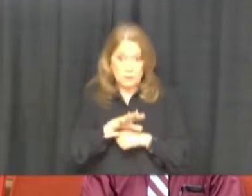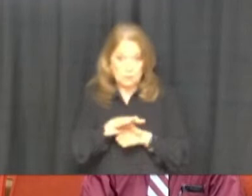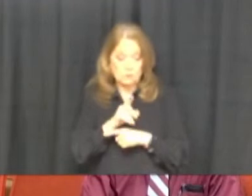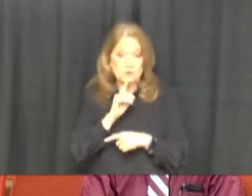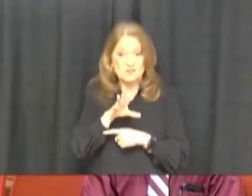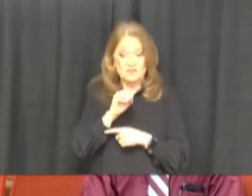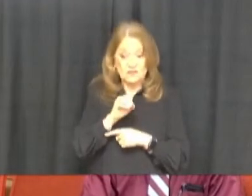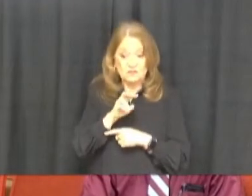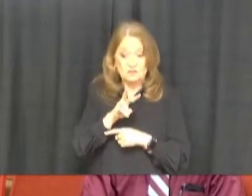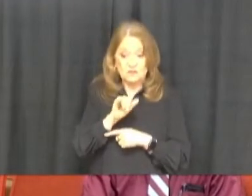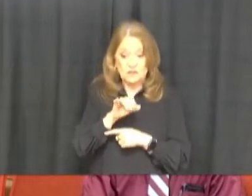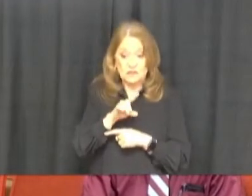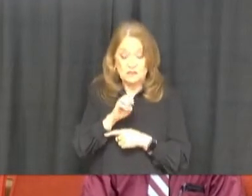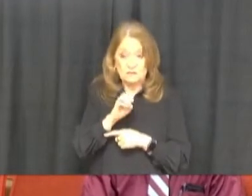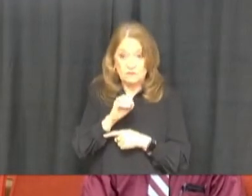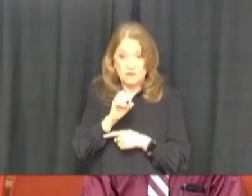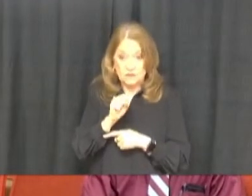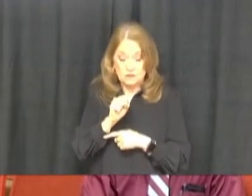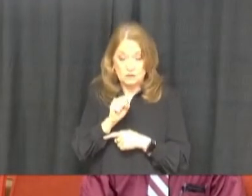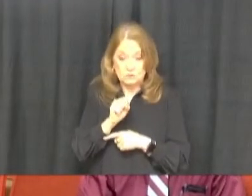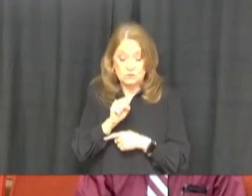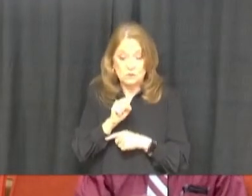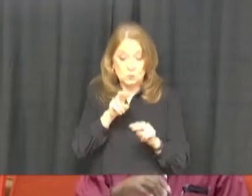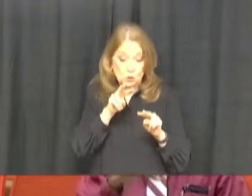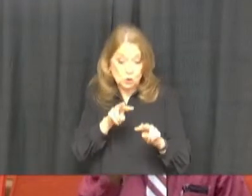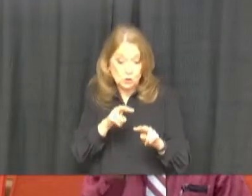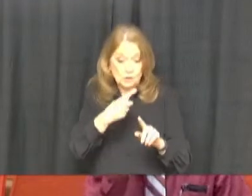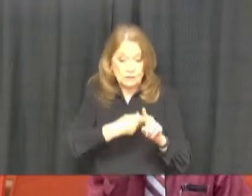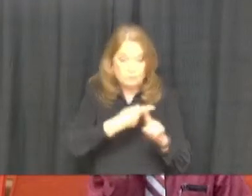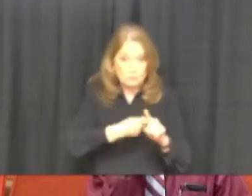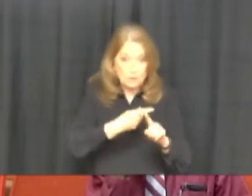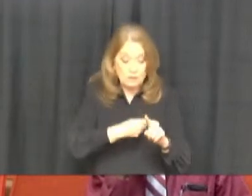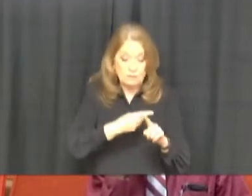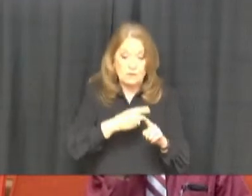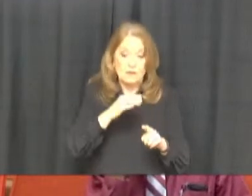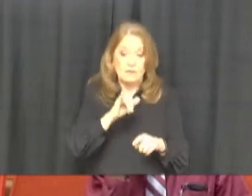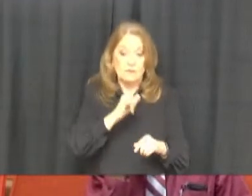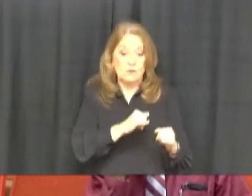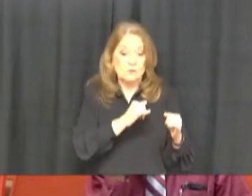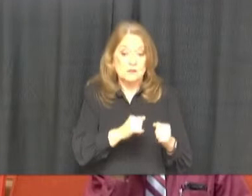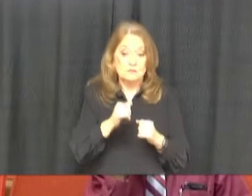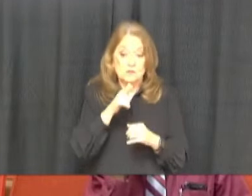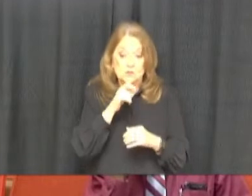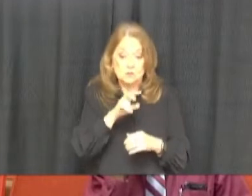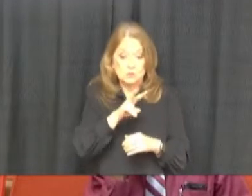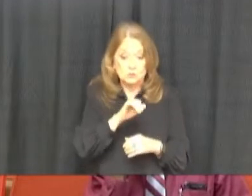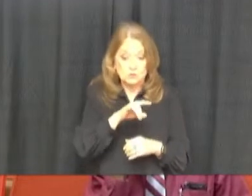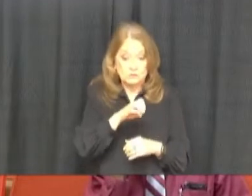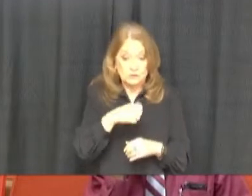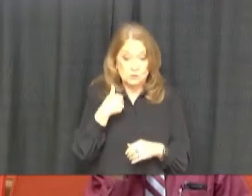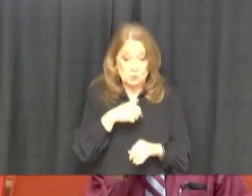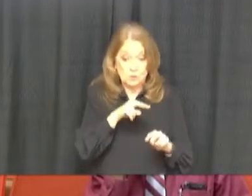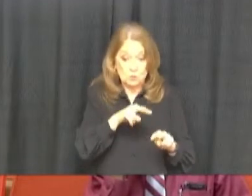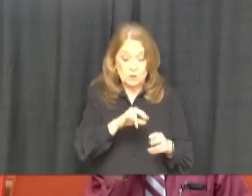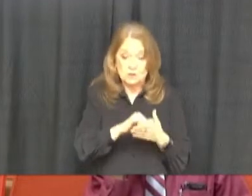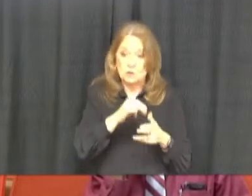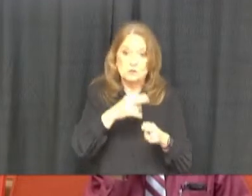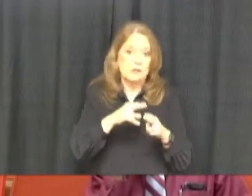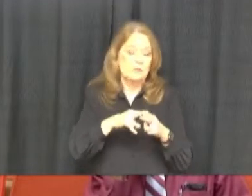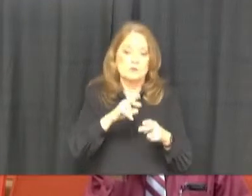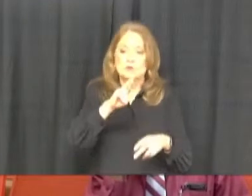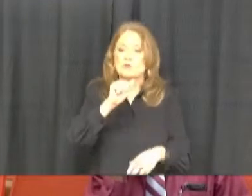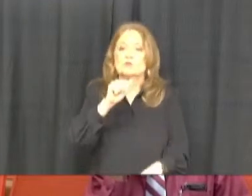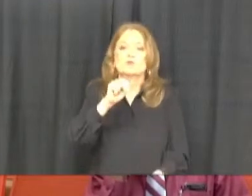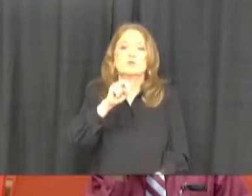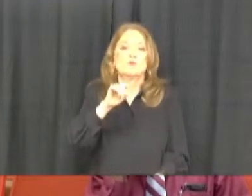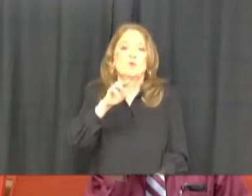50 videos viewed a month. And those individuals whose videos we watch, those names are randomly sent to